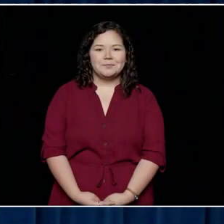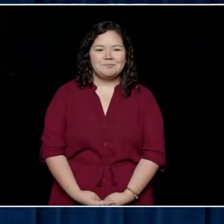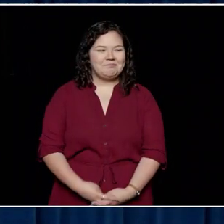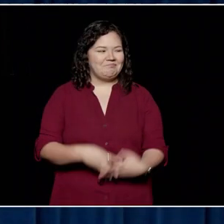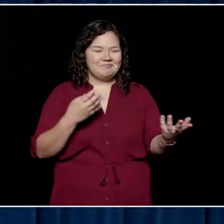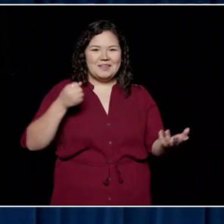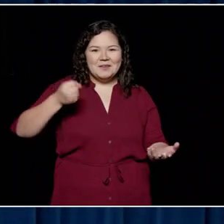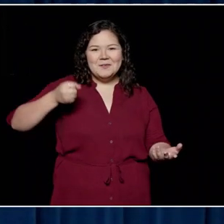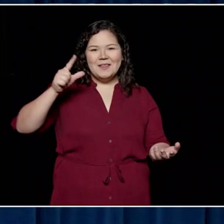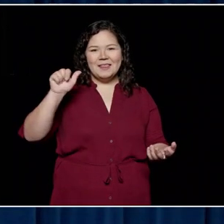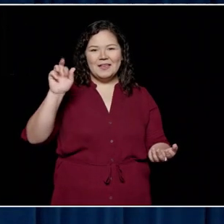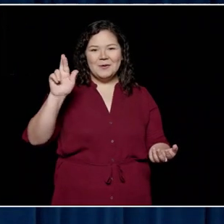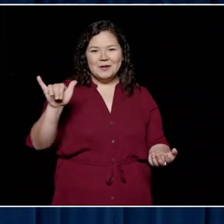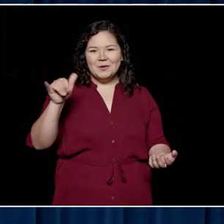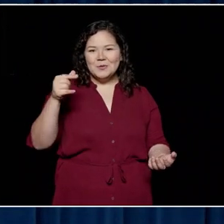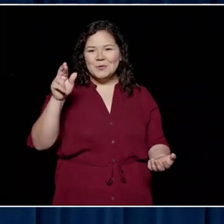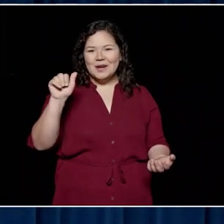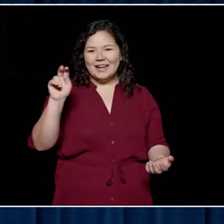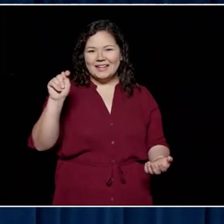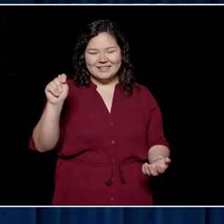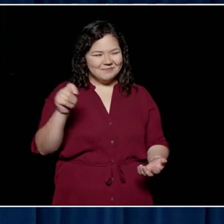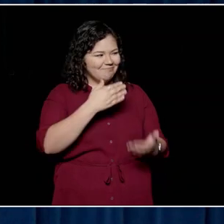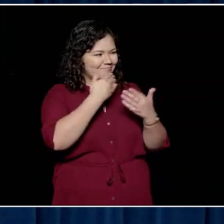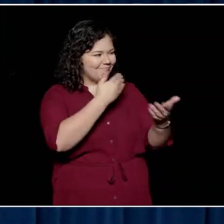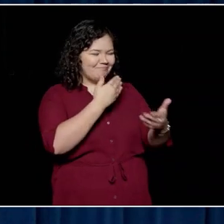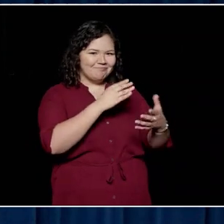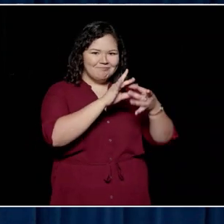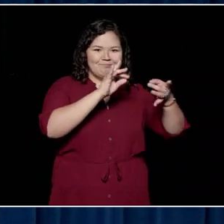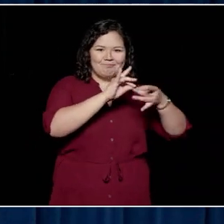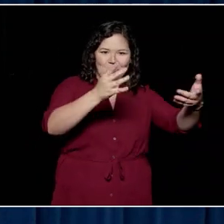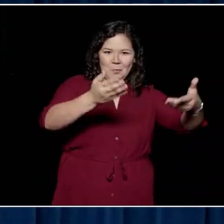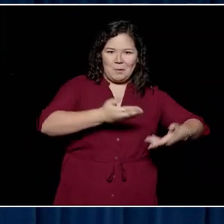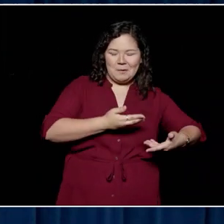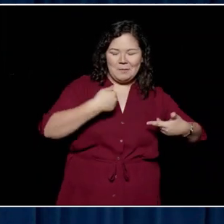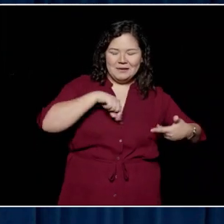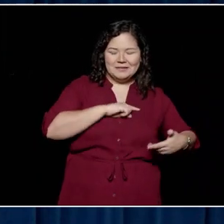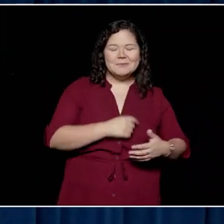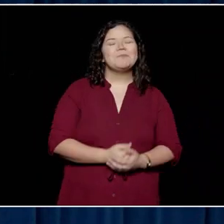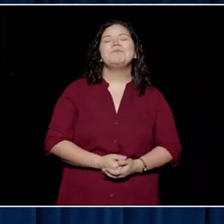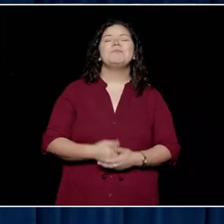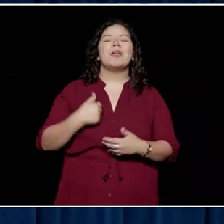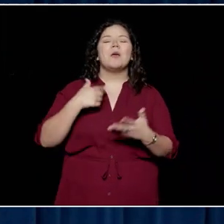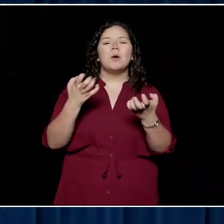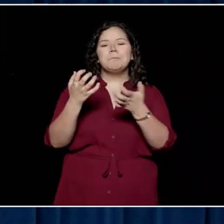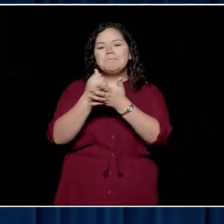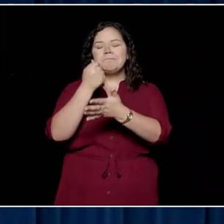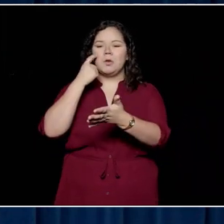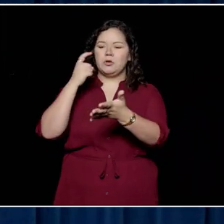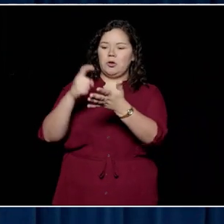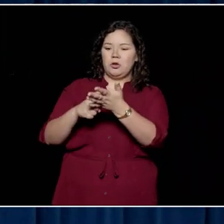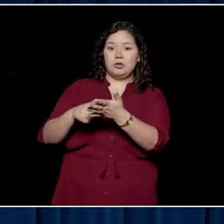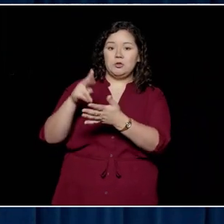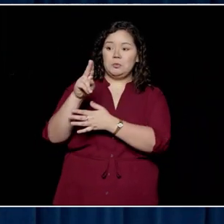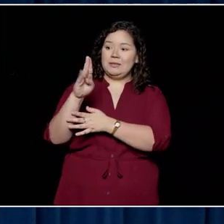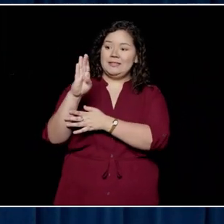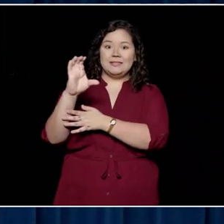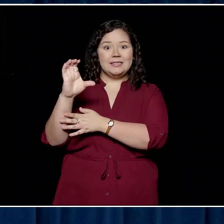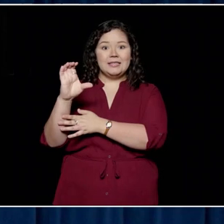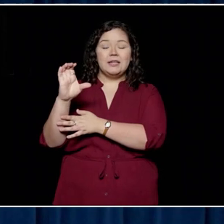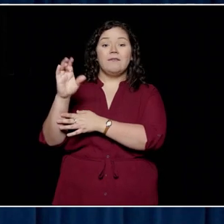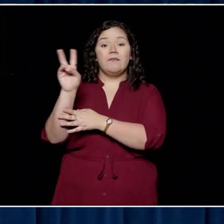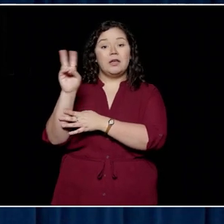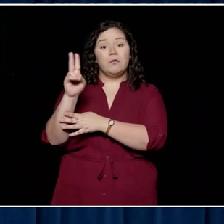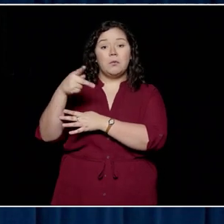Elder Larry Grant, thank you for those words of welcome. I would like to acknowledge that UBC's Vancouver Point Grey